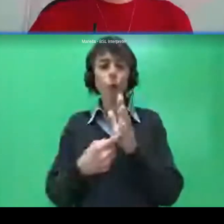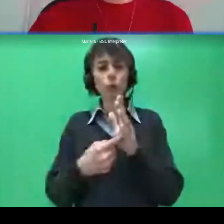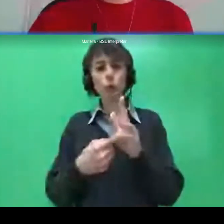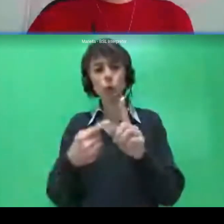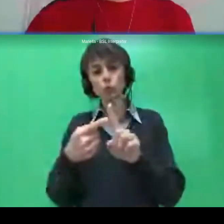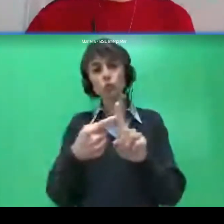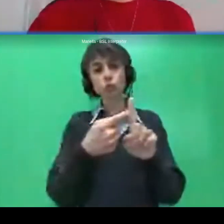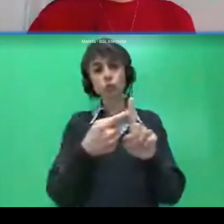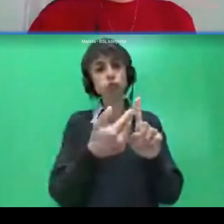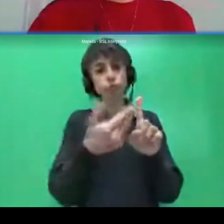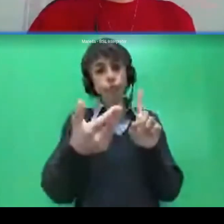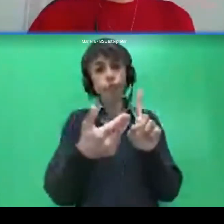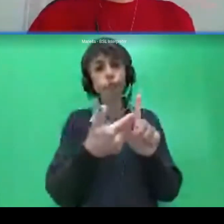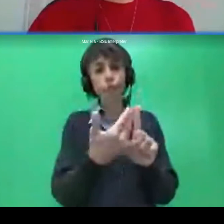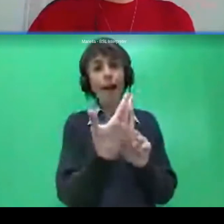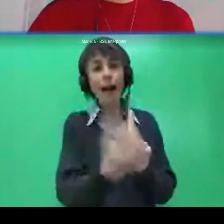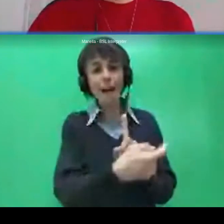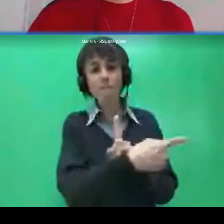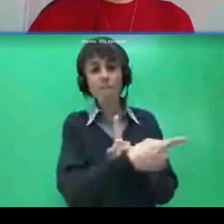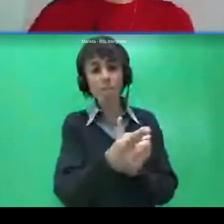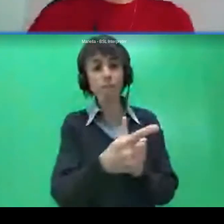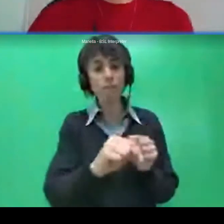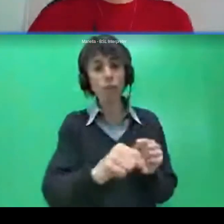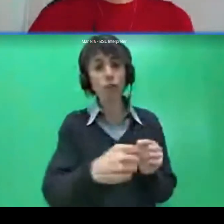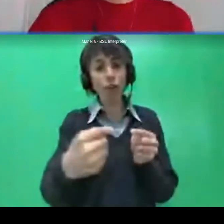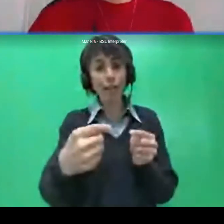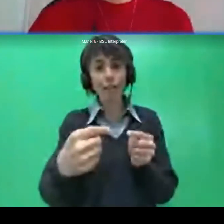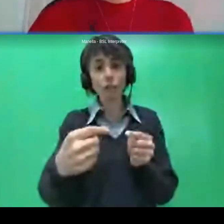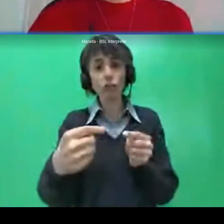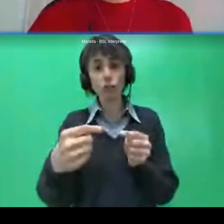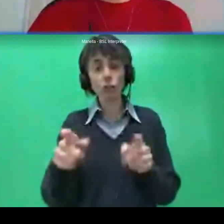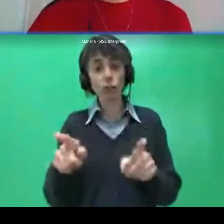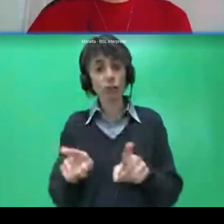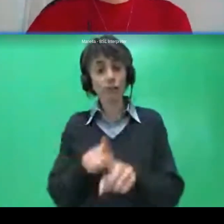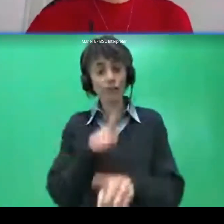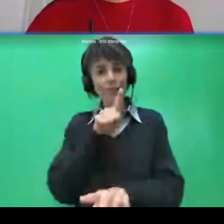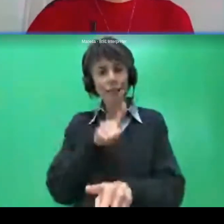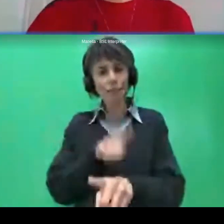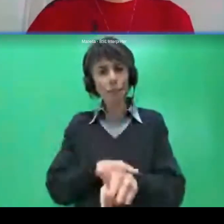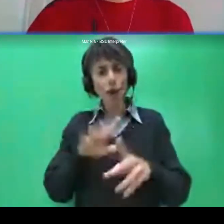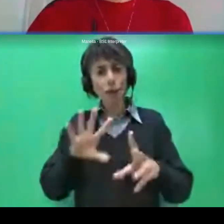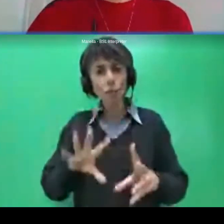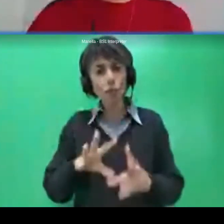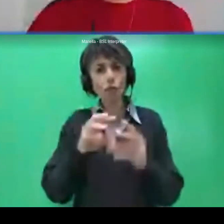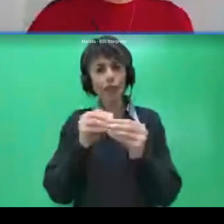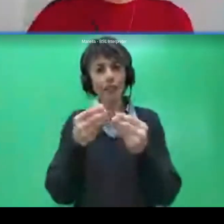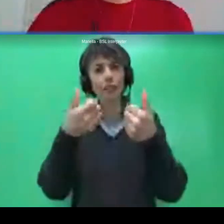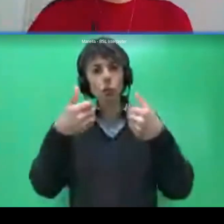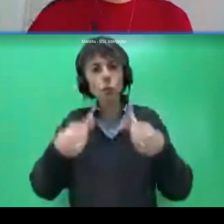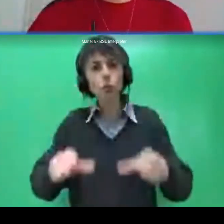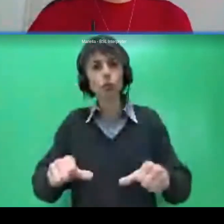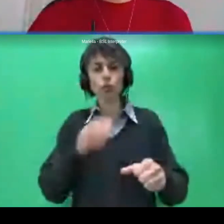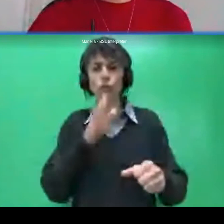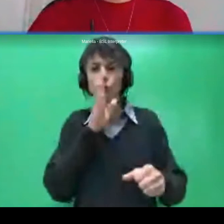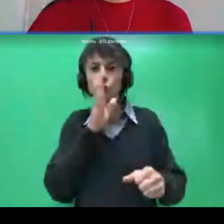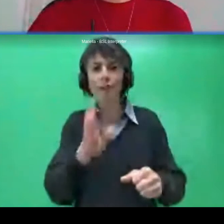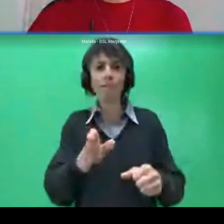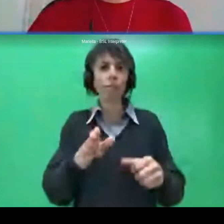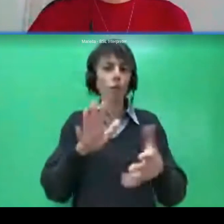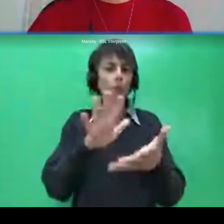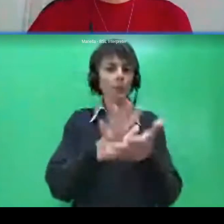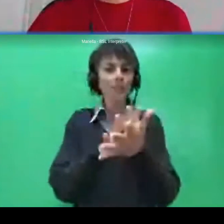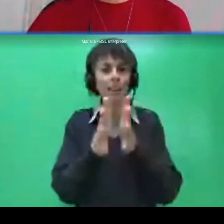challenges. That there's a need for solutions that are tangible and straightforward and easy to access. So